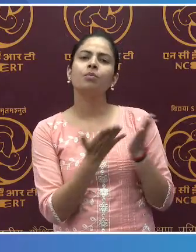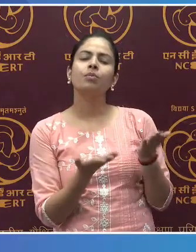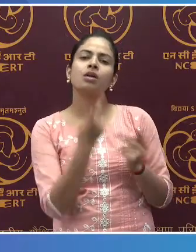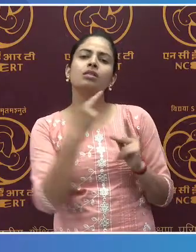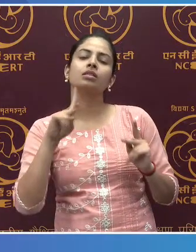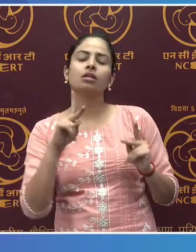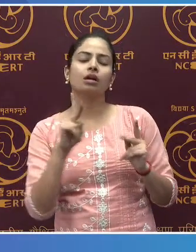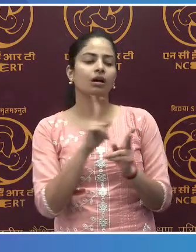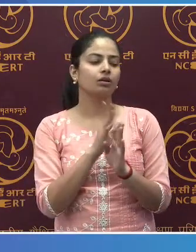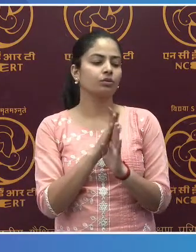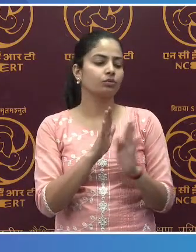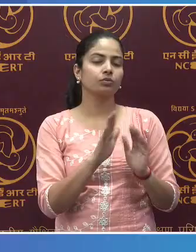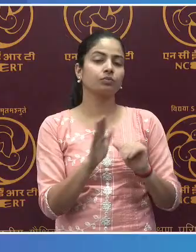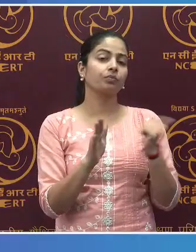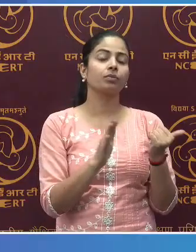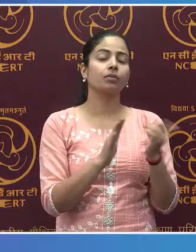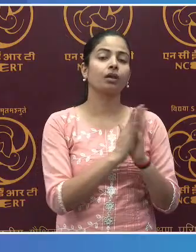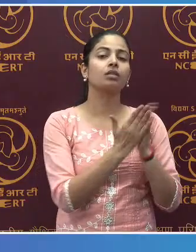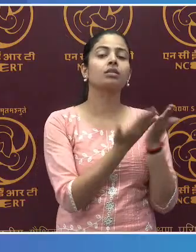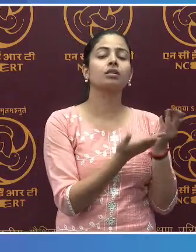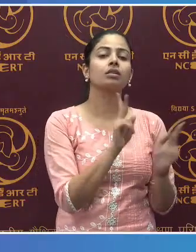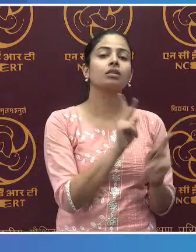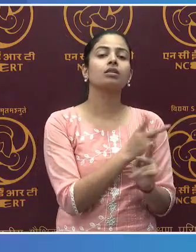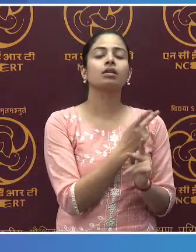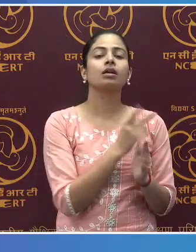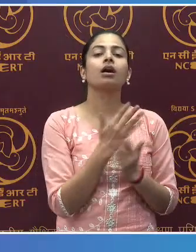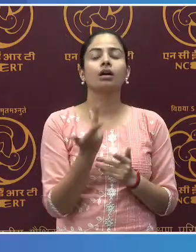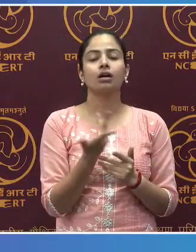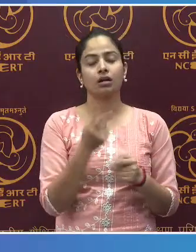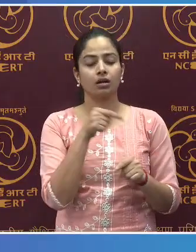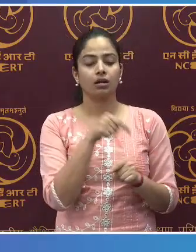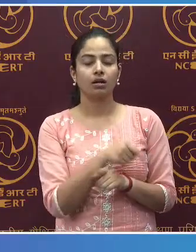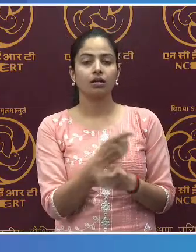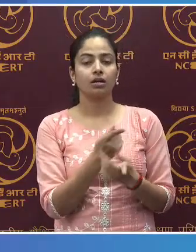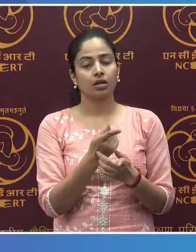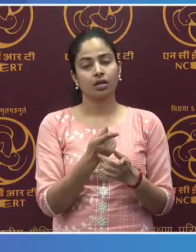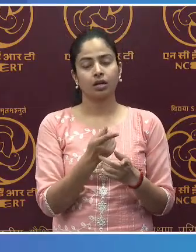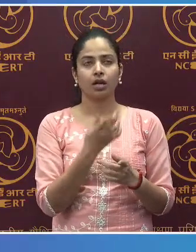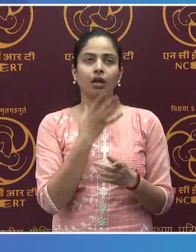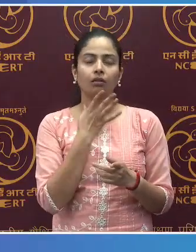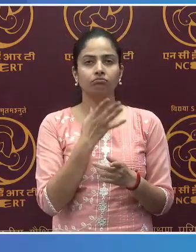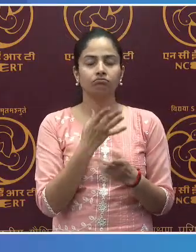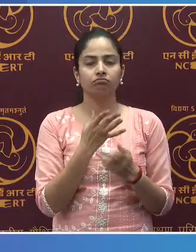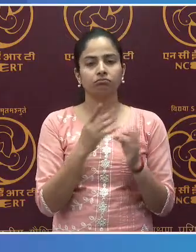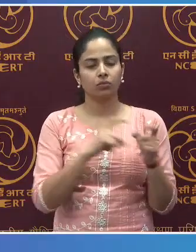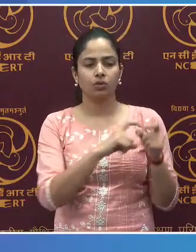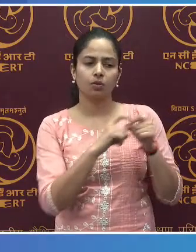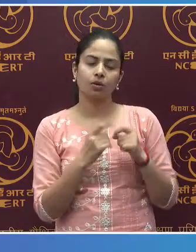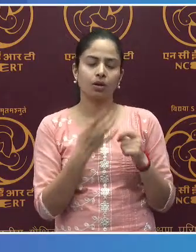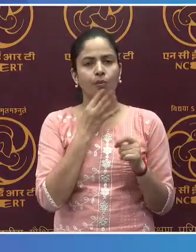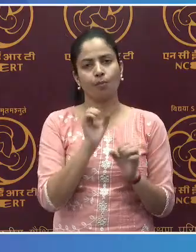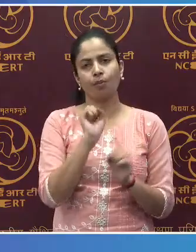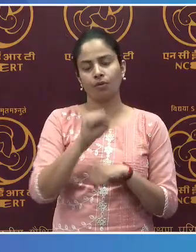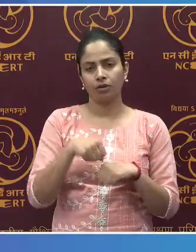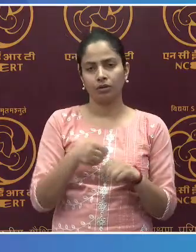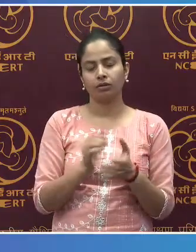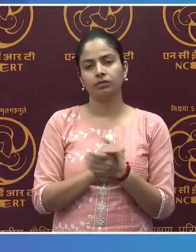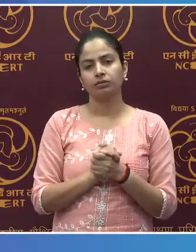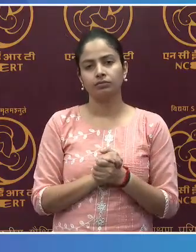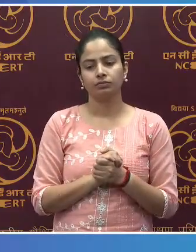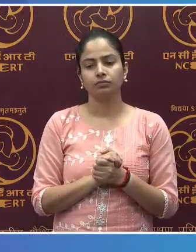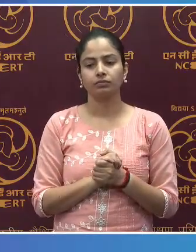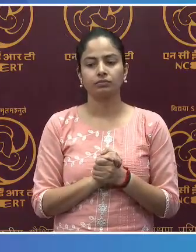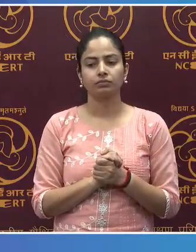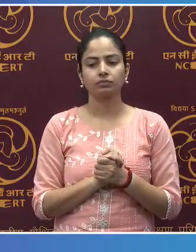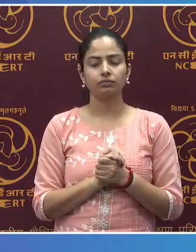different from the old books? Harpreet, that you really raise a very important concern whenever we see about anything else, then, and that is very